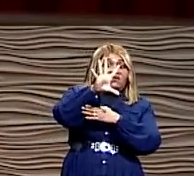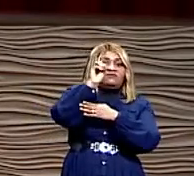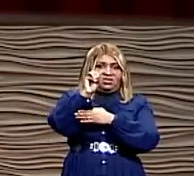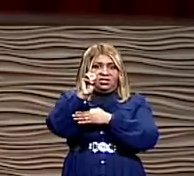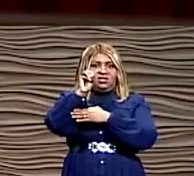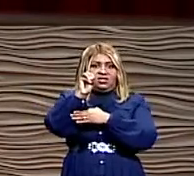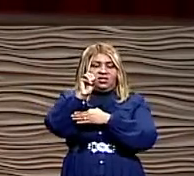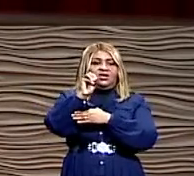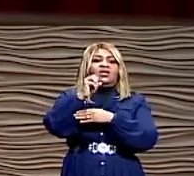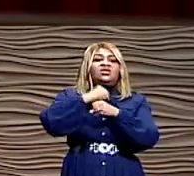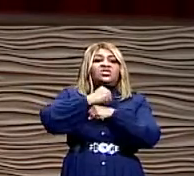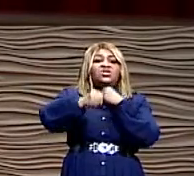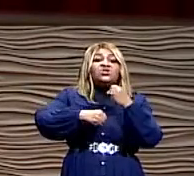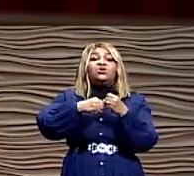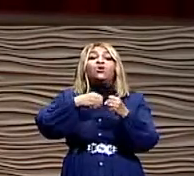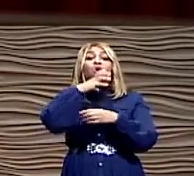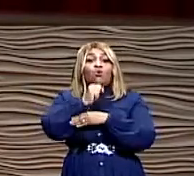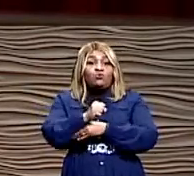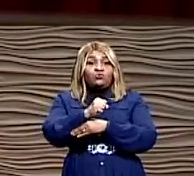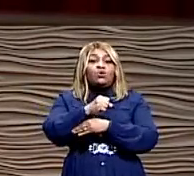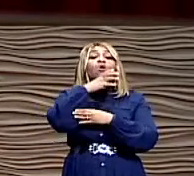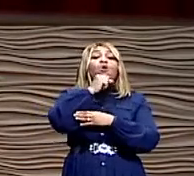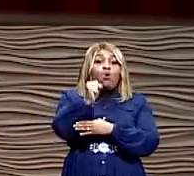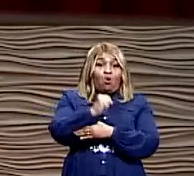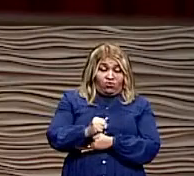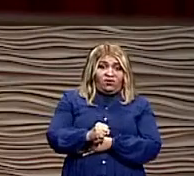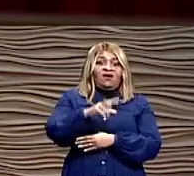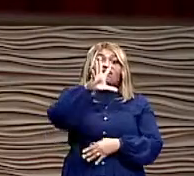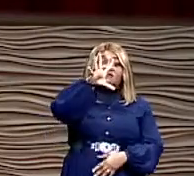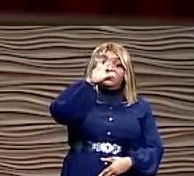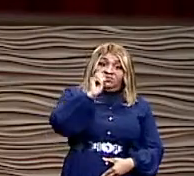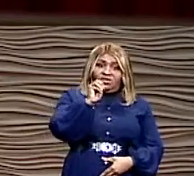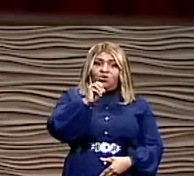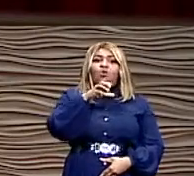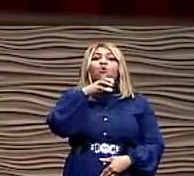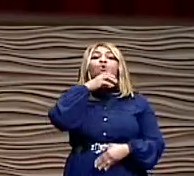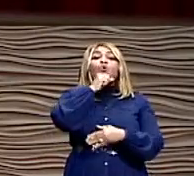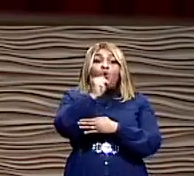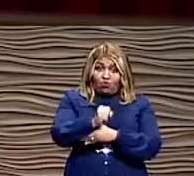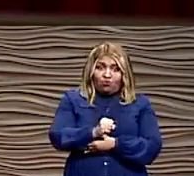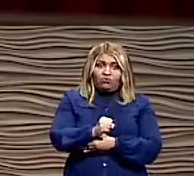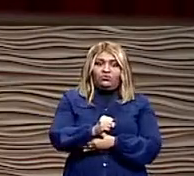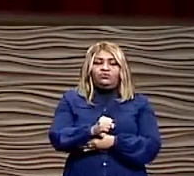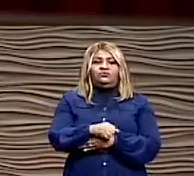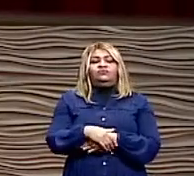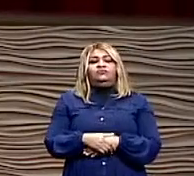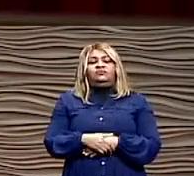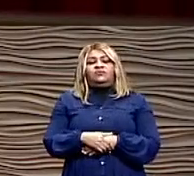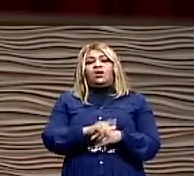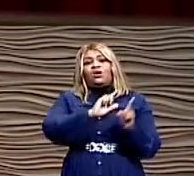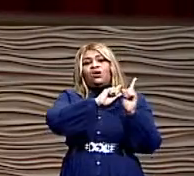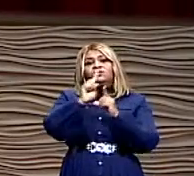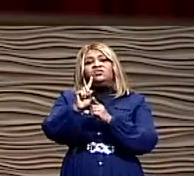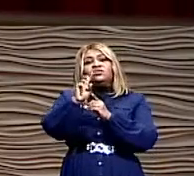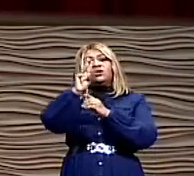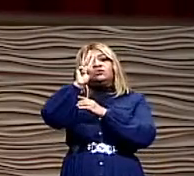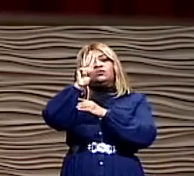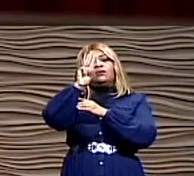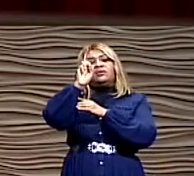50 years old or older, 50 years old or older, go to this